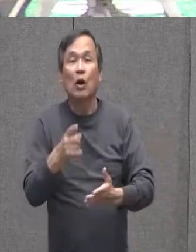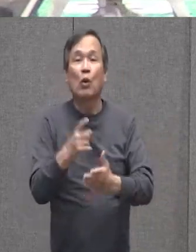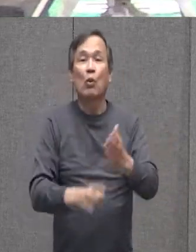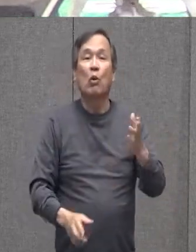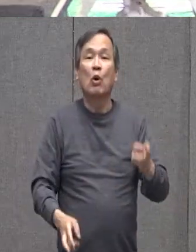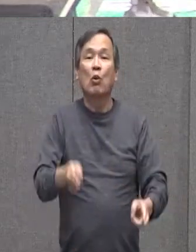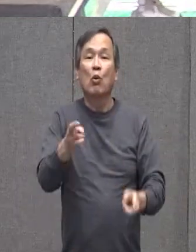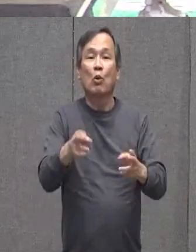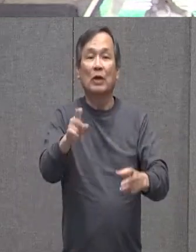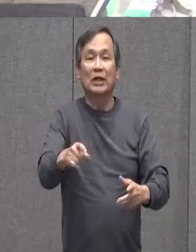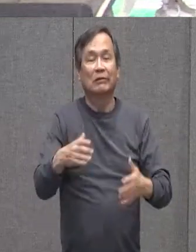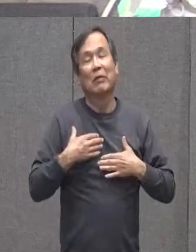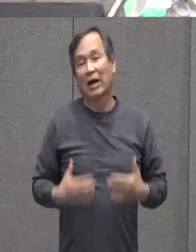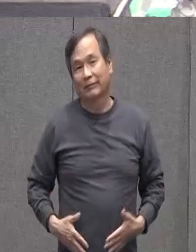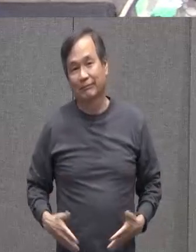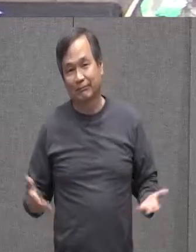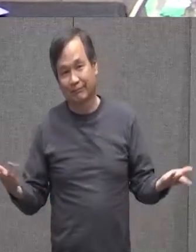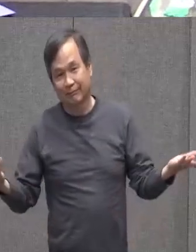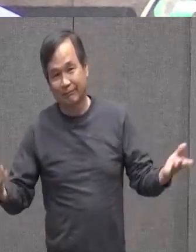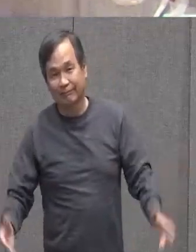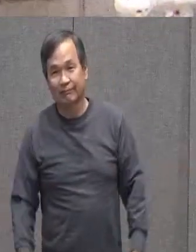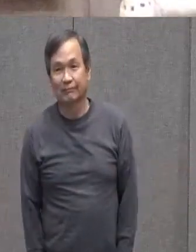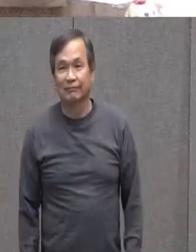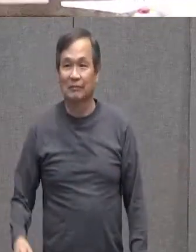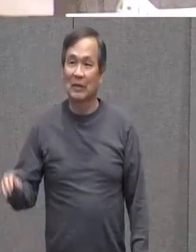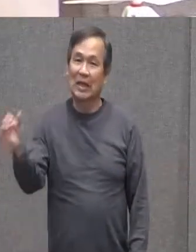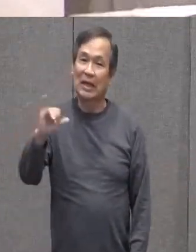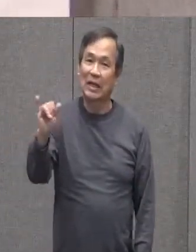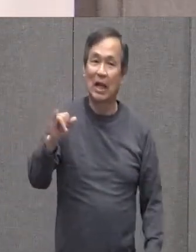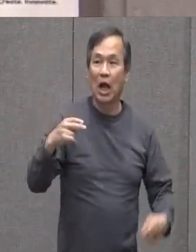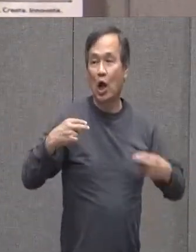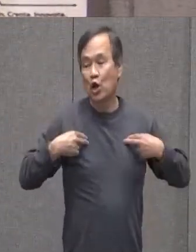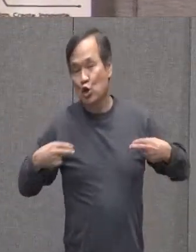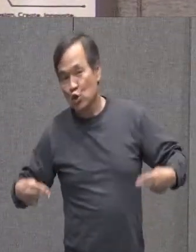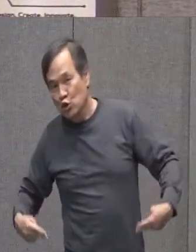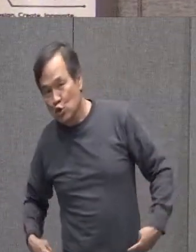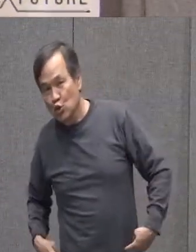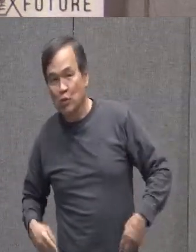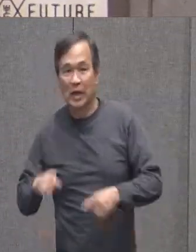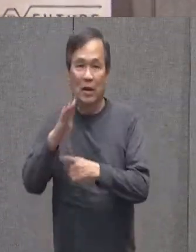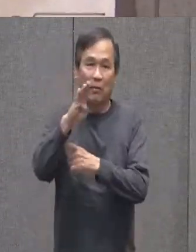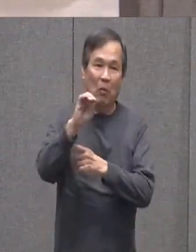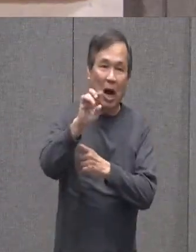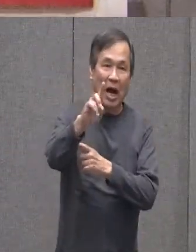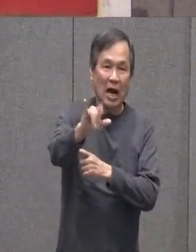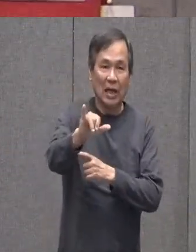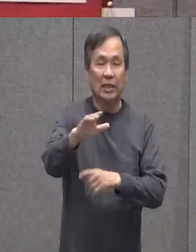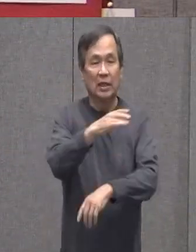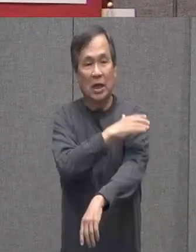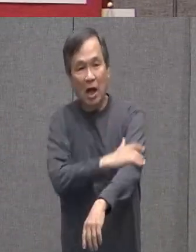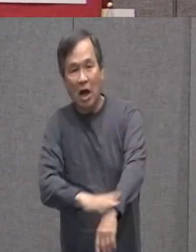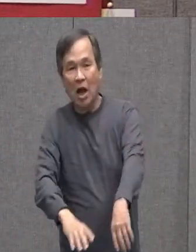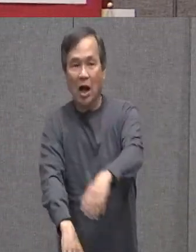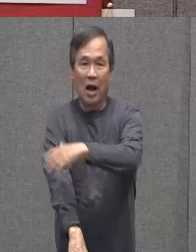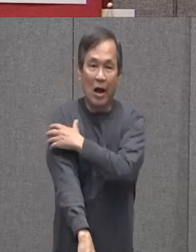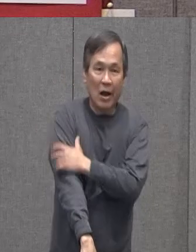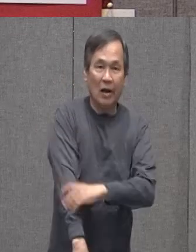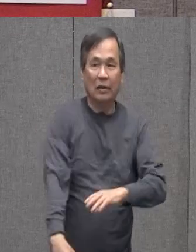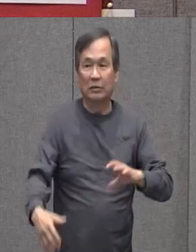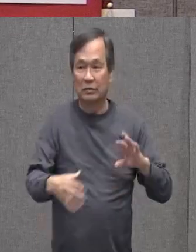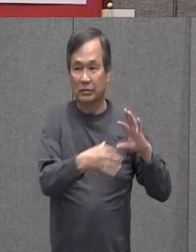have is a body. Just like a human, a body is where our arms are attached to, our head's attached